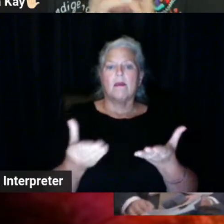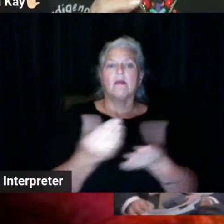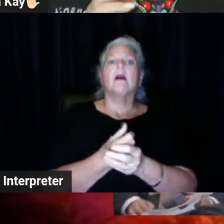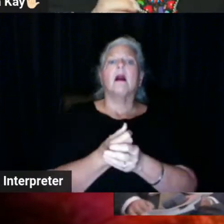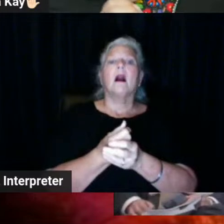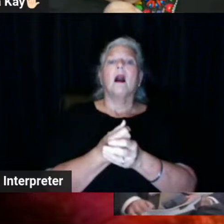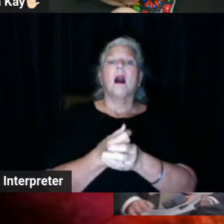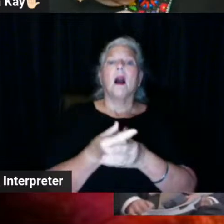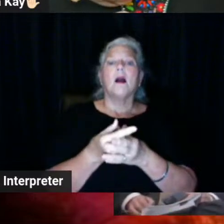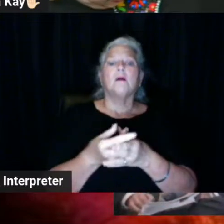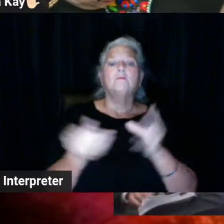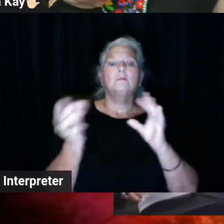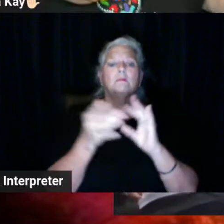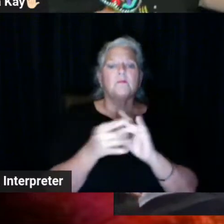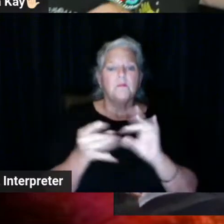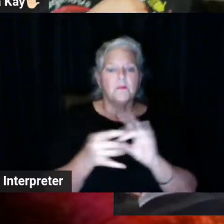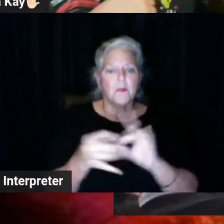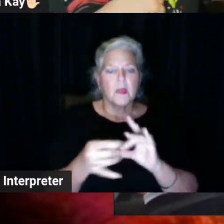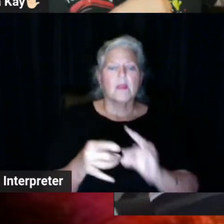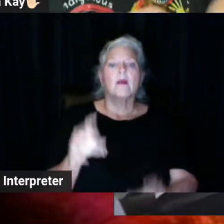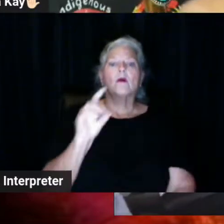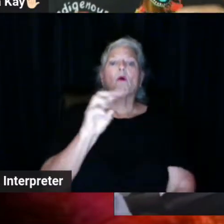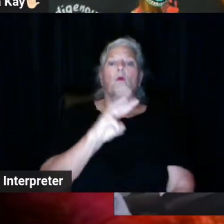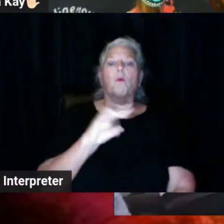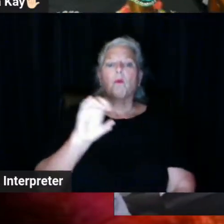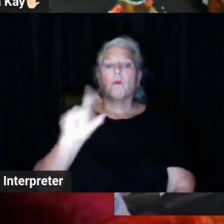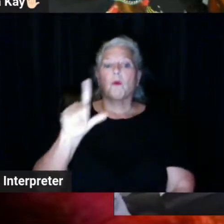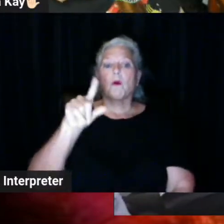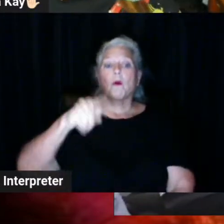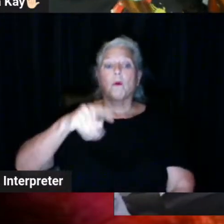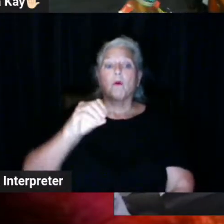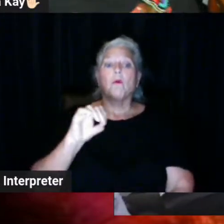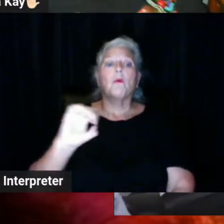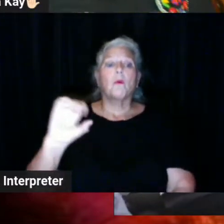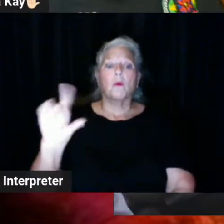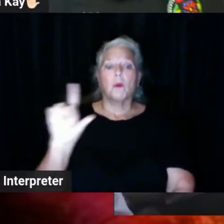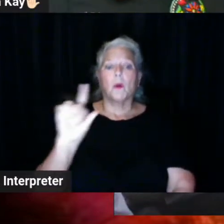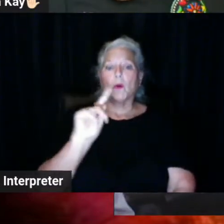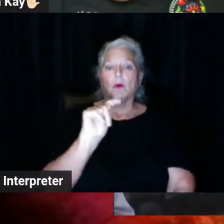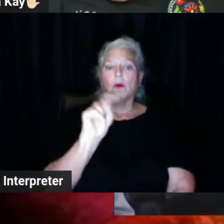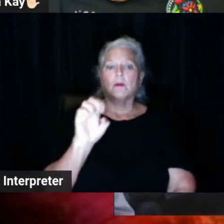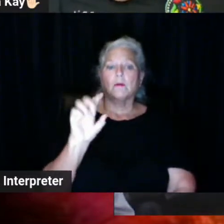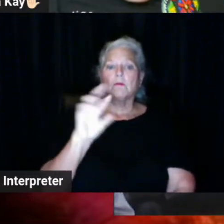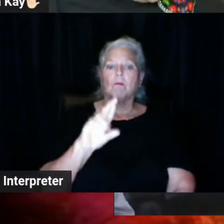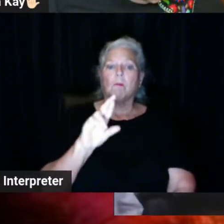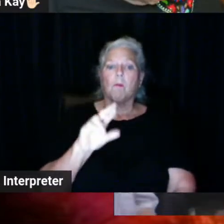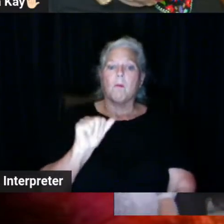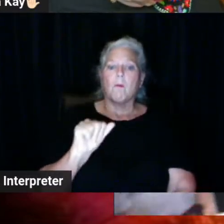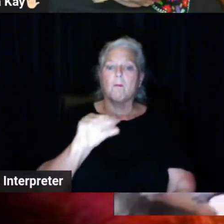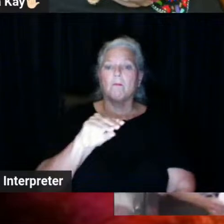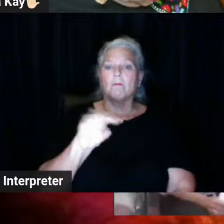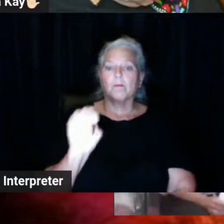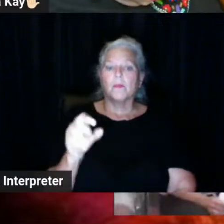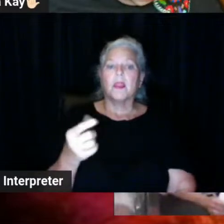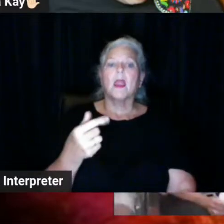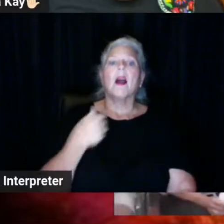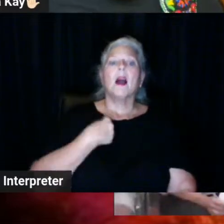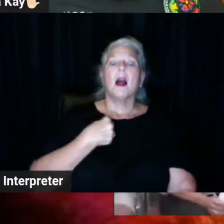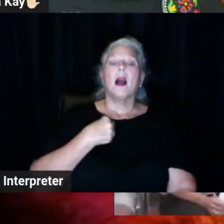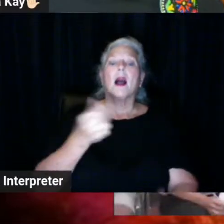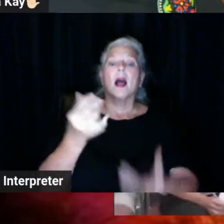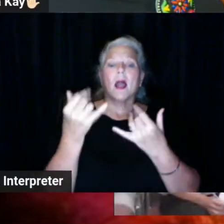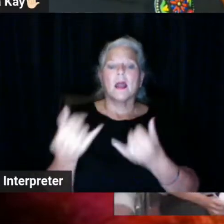Terrace. Despite enduring significant harassment while working in Canton, Massachusetts, I have since moved my career to Boston, specifically working on Mass